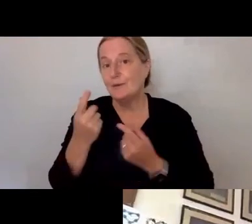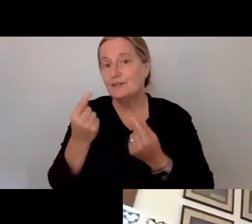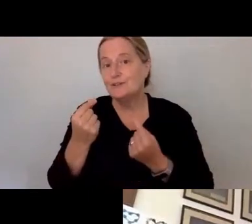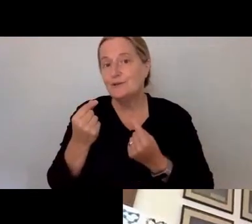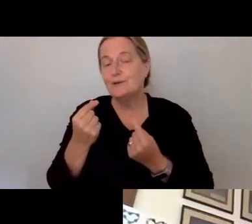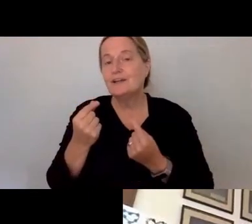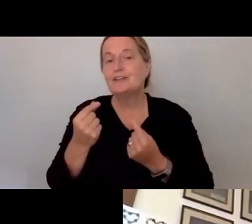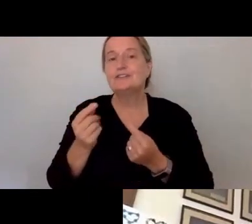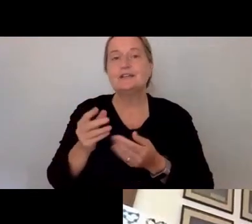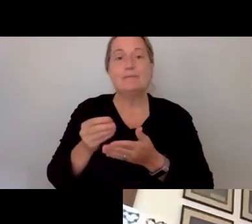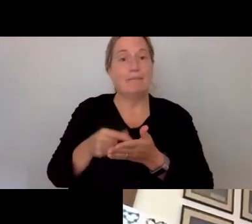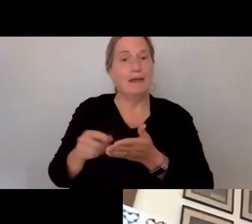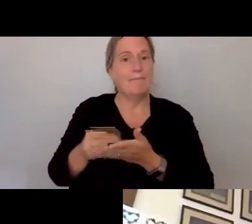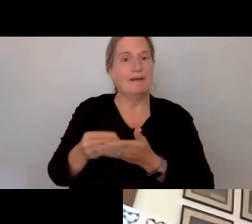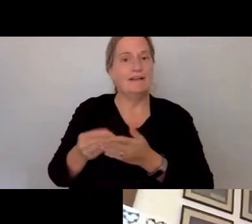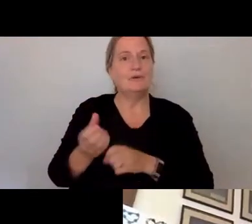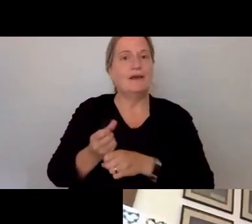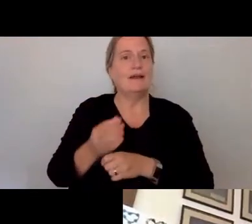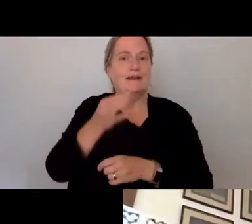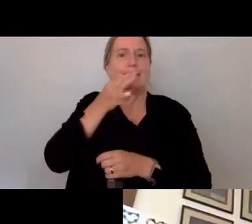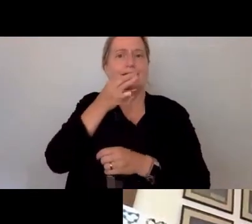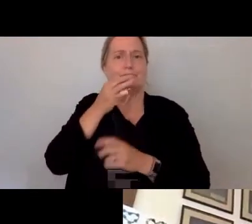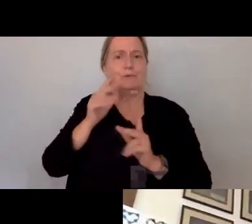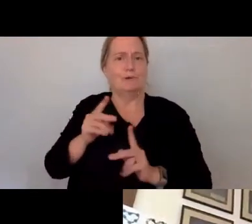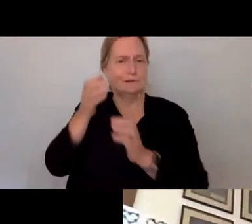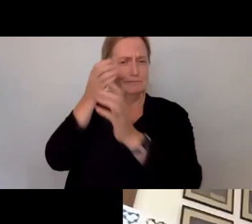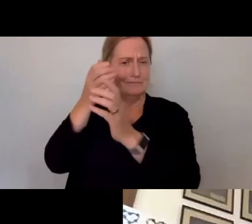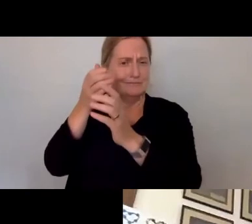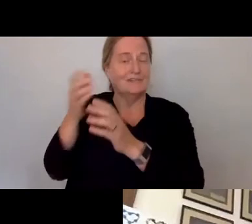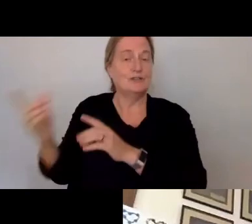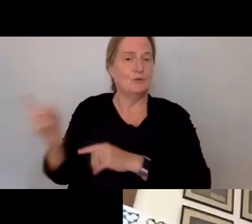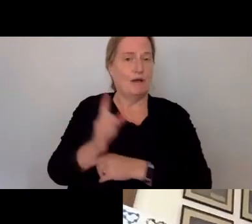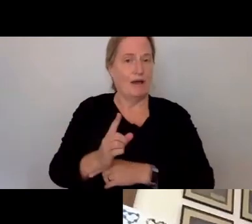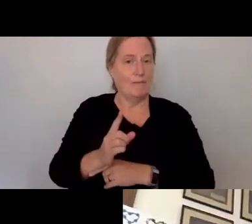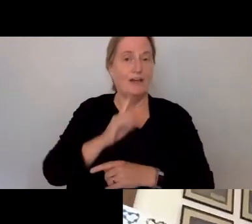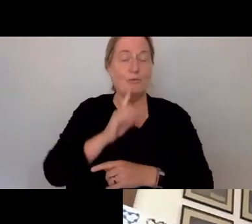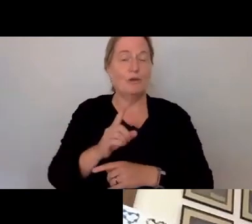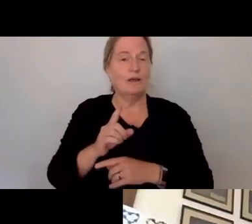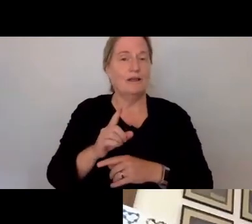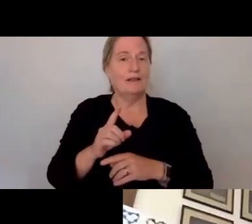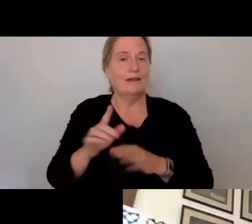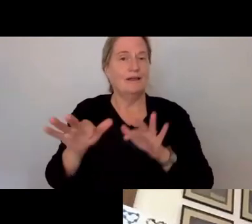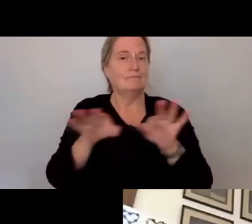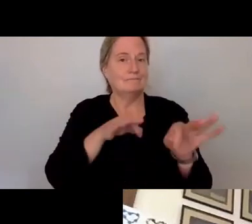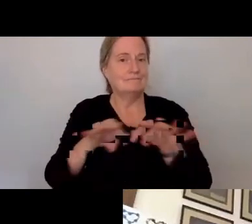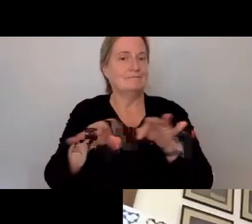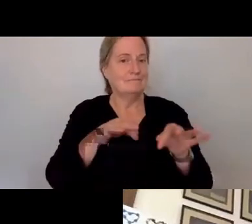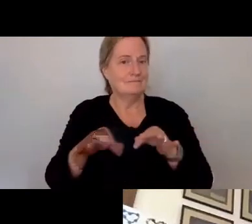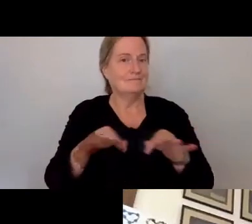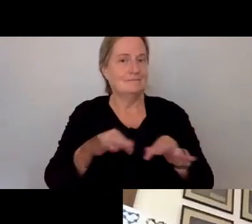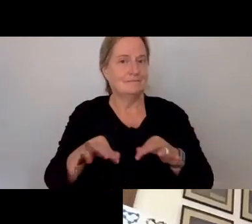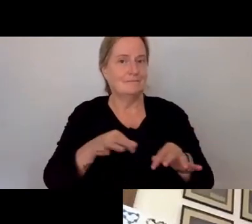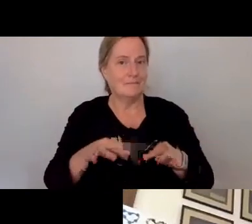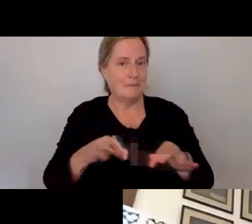to build the case for, or make the case, if you will, for